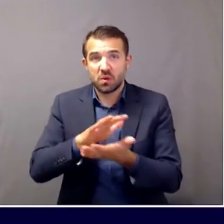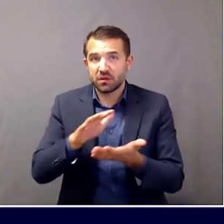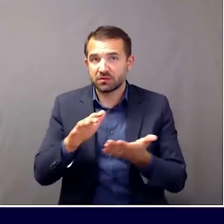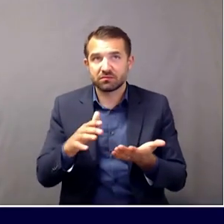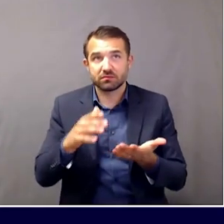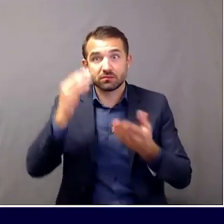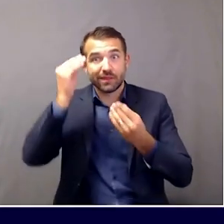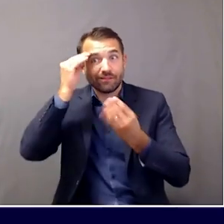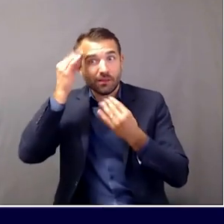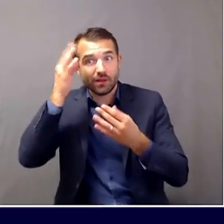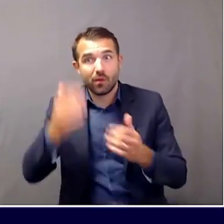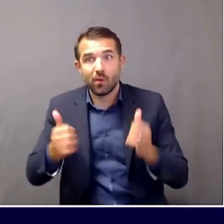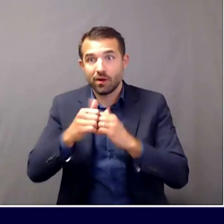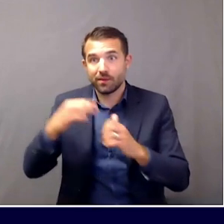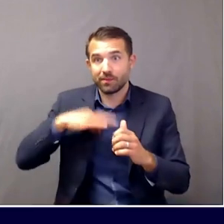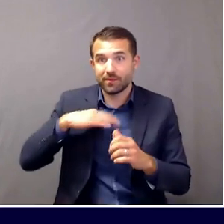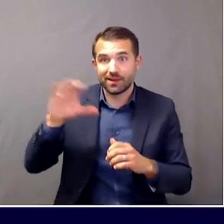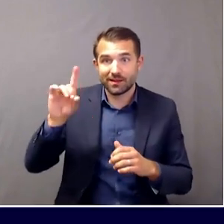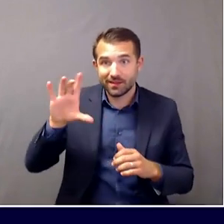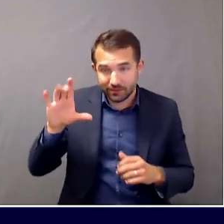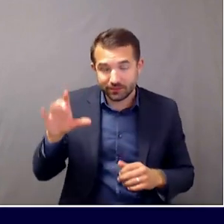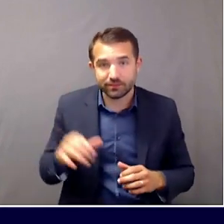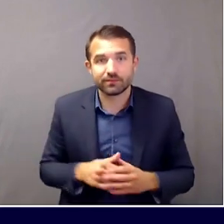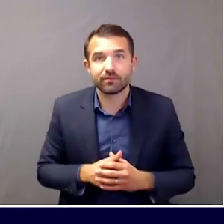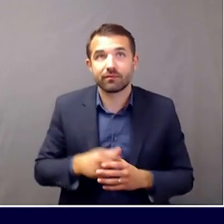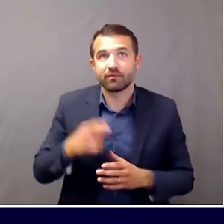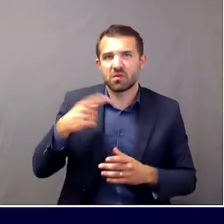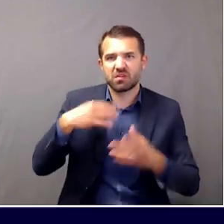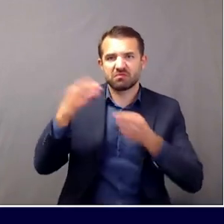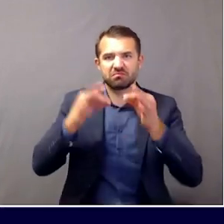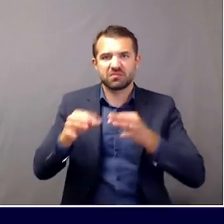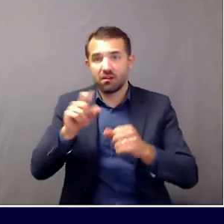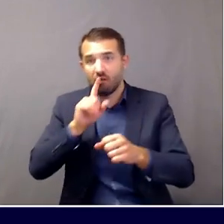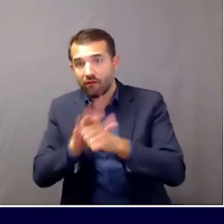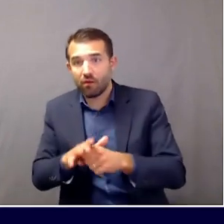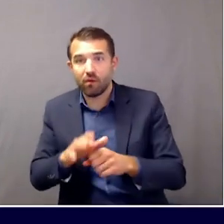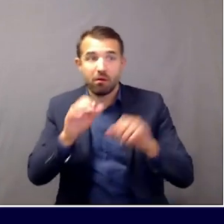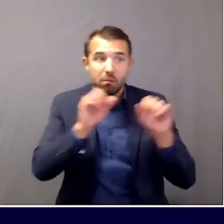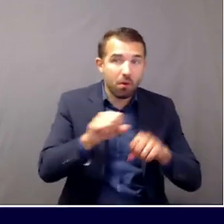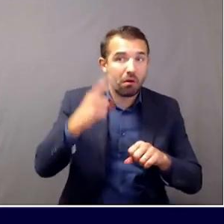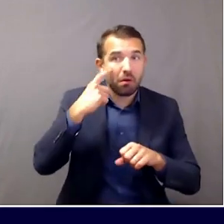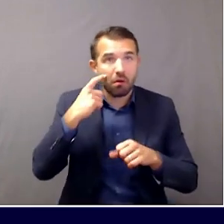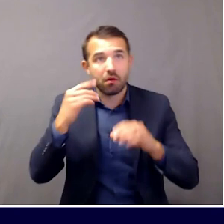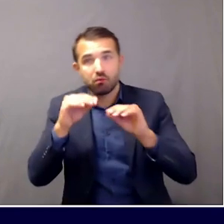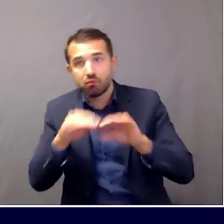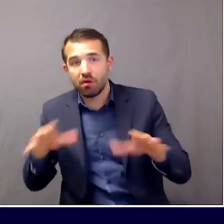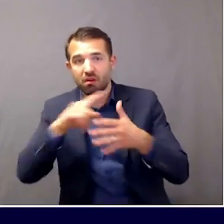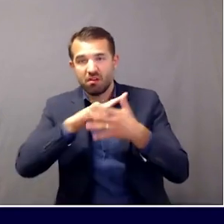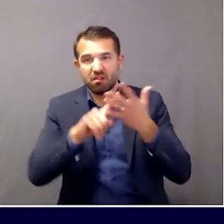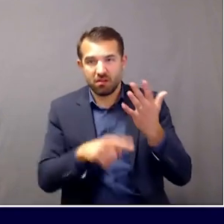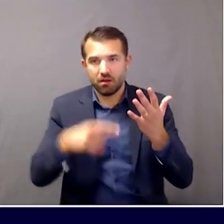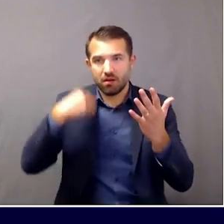through the Maine CDC that Dr. Shah can talk about, the confirmed and probable cases and how we determine outbreaks, that we do our best